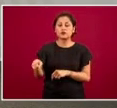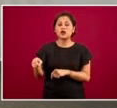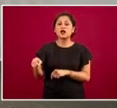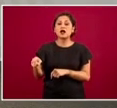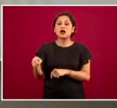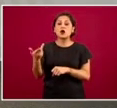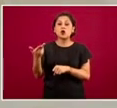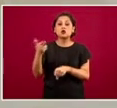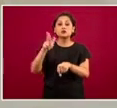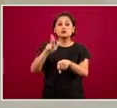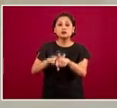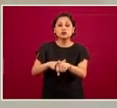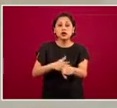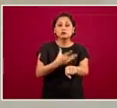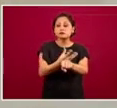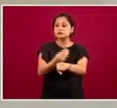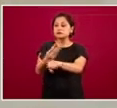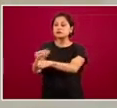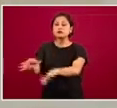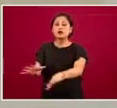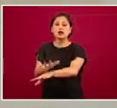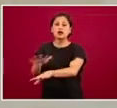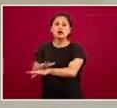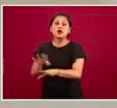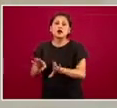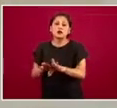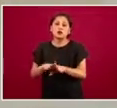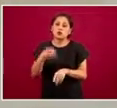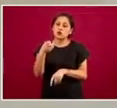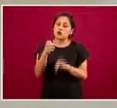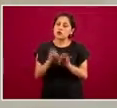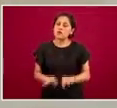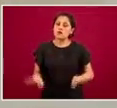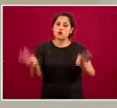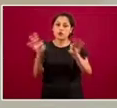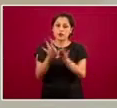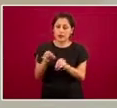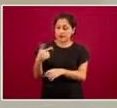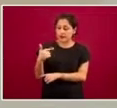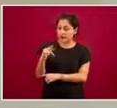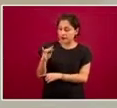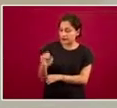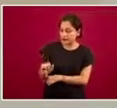Another important program is the hospital reconversion program, which